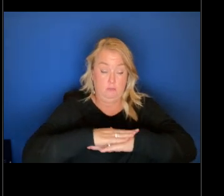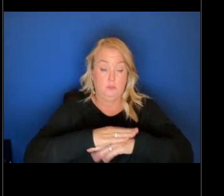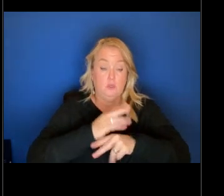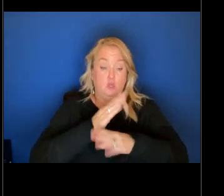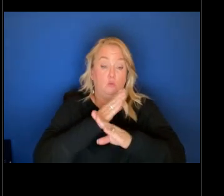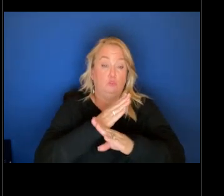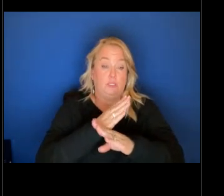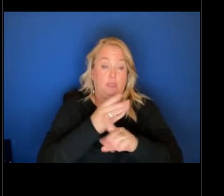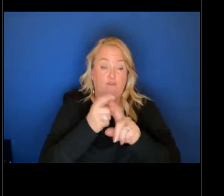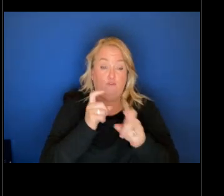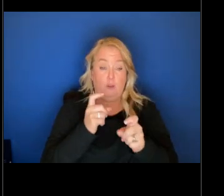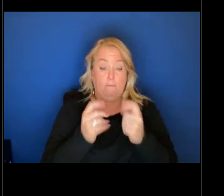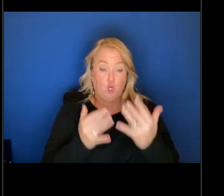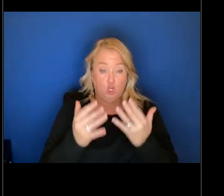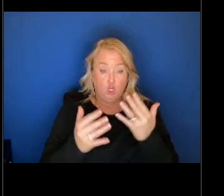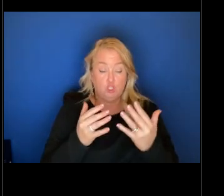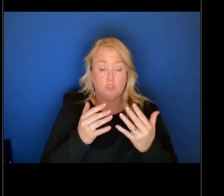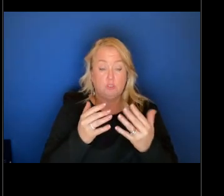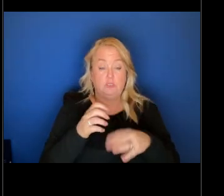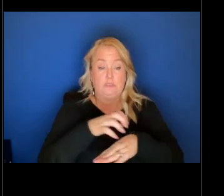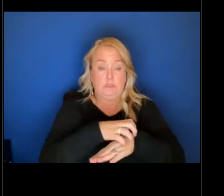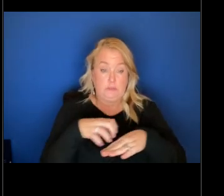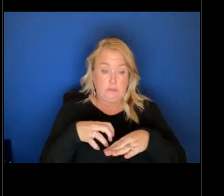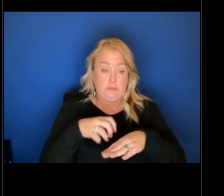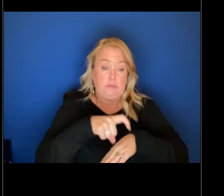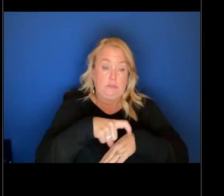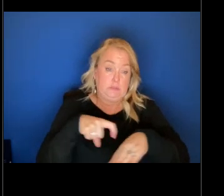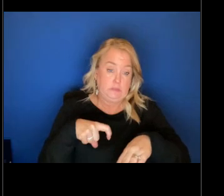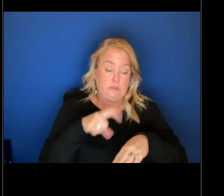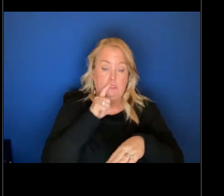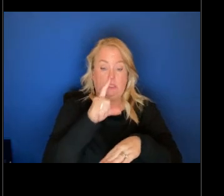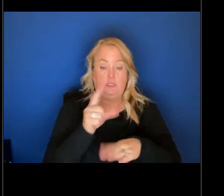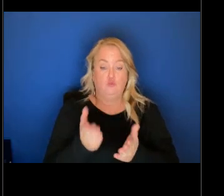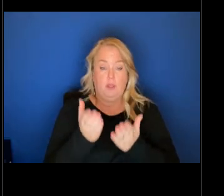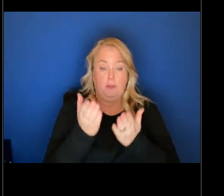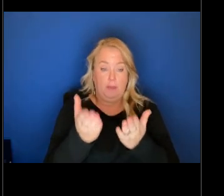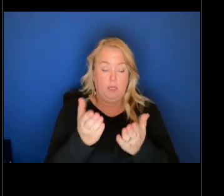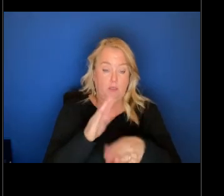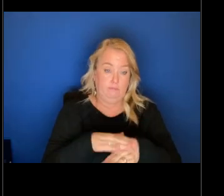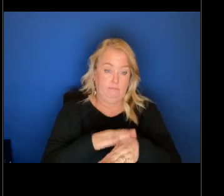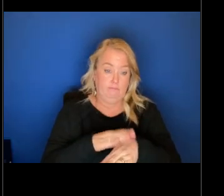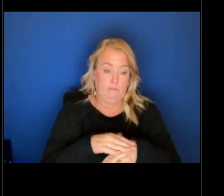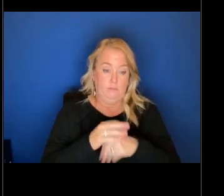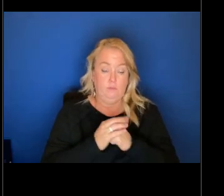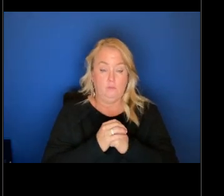from burns and abrasions is strongly recommended.